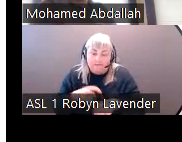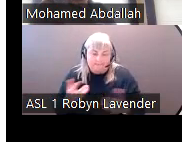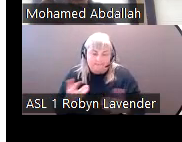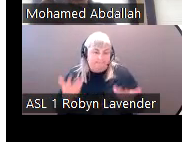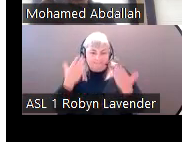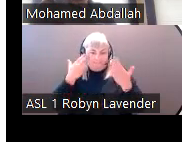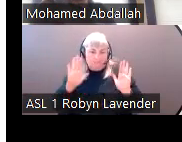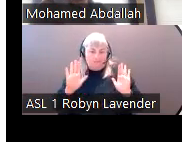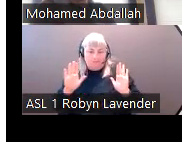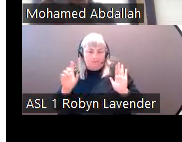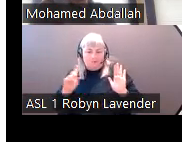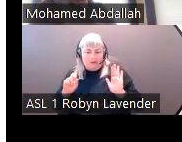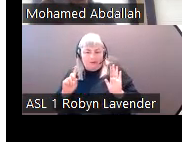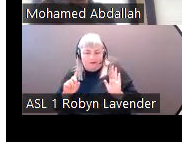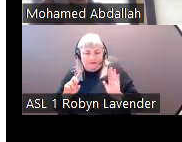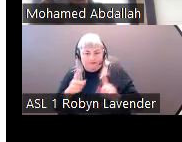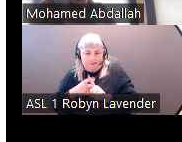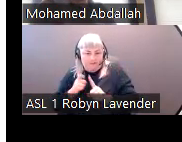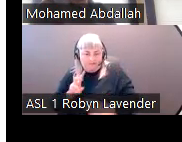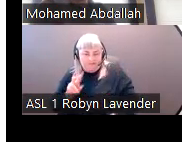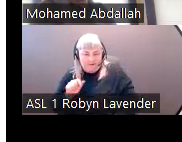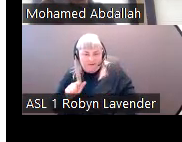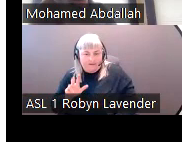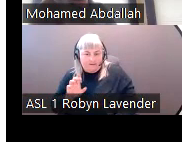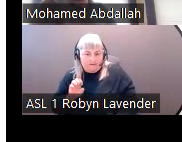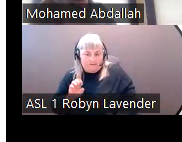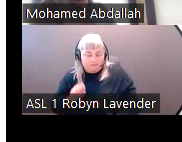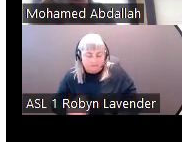that violence exists. So yeah.